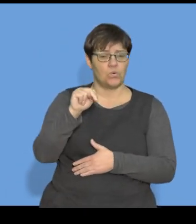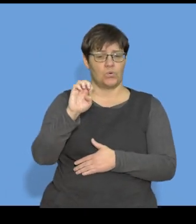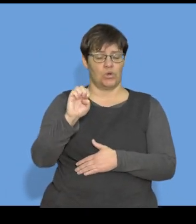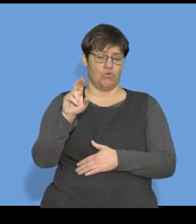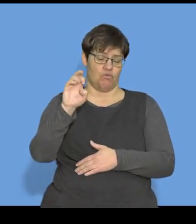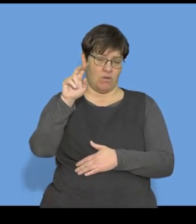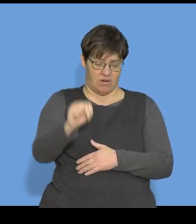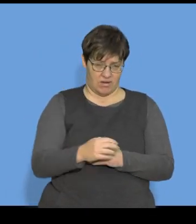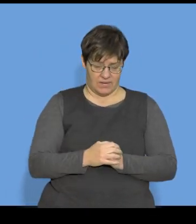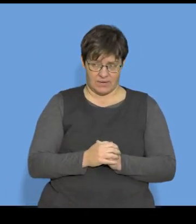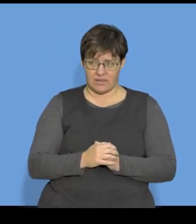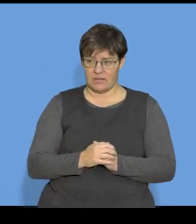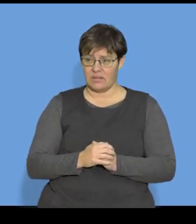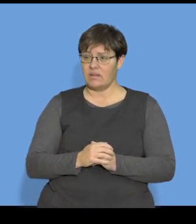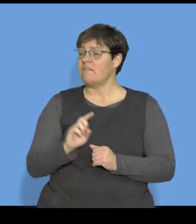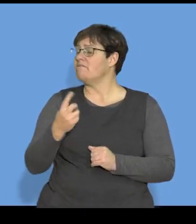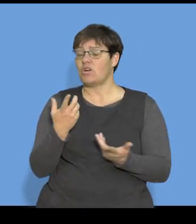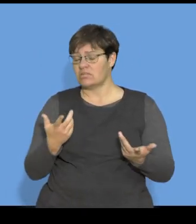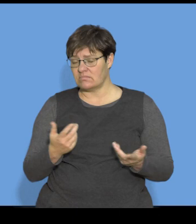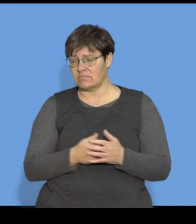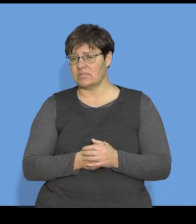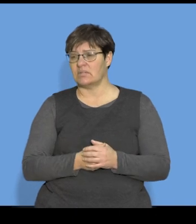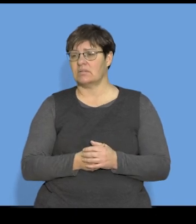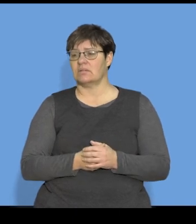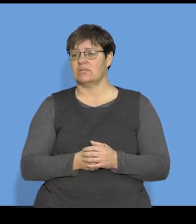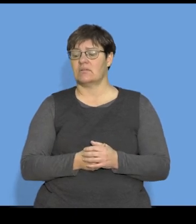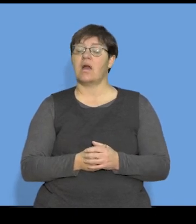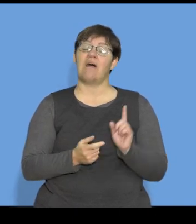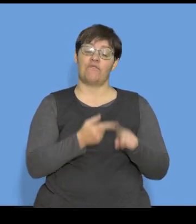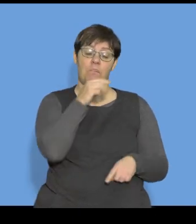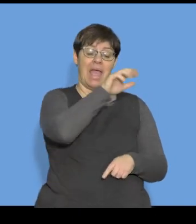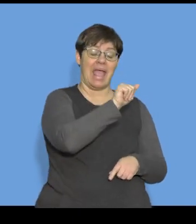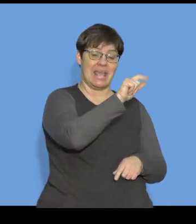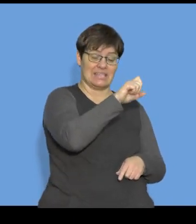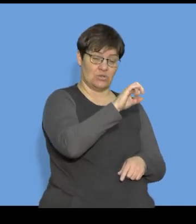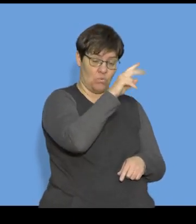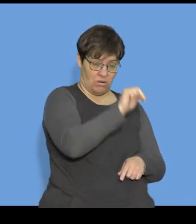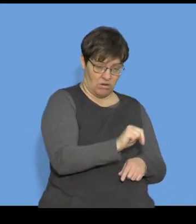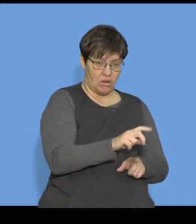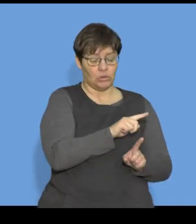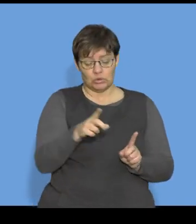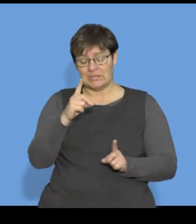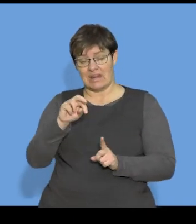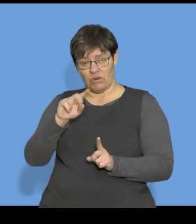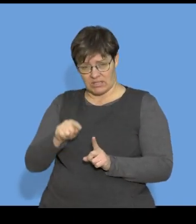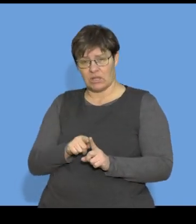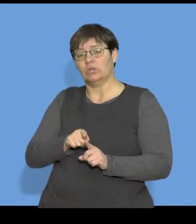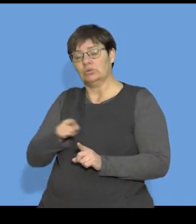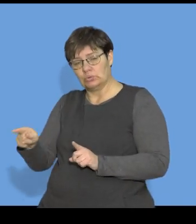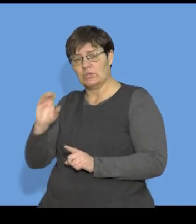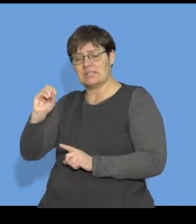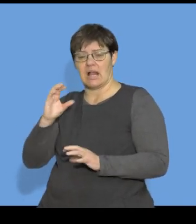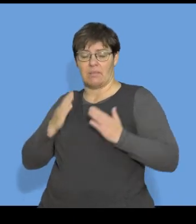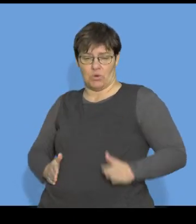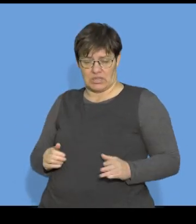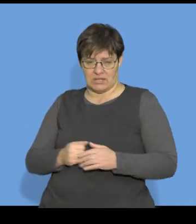Through a neuron. So what would be the direction? The first one says it's from the axon to the dendrite